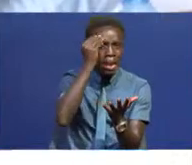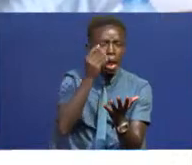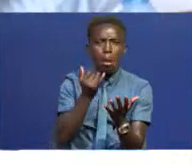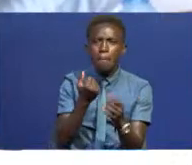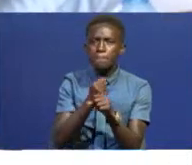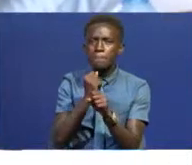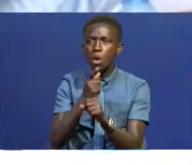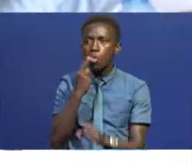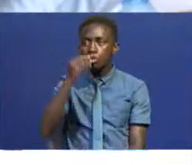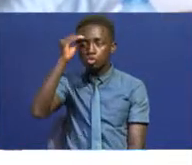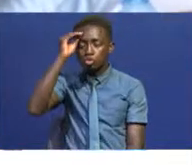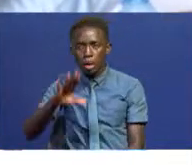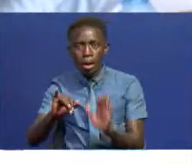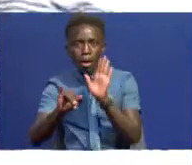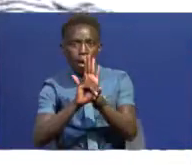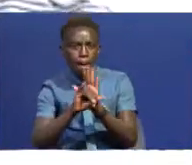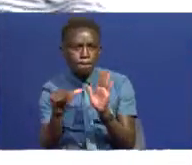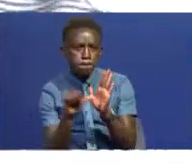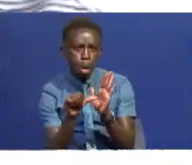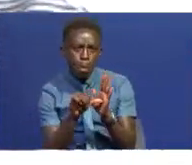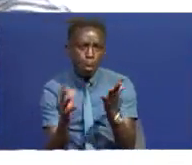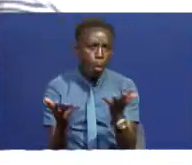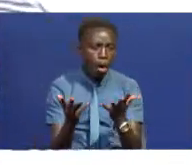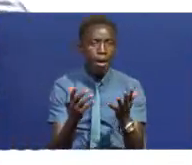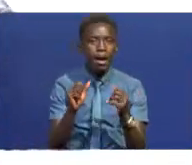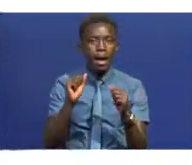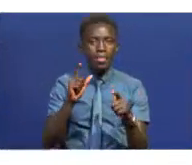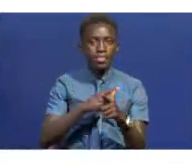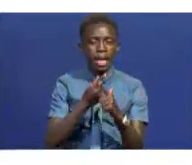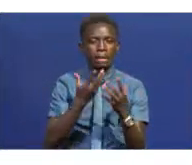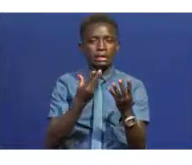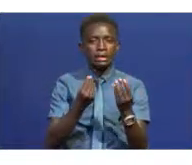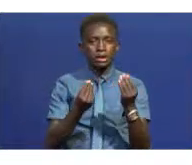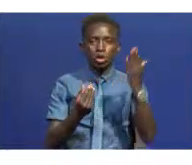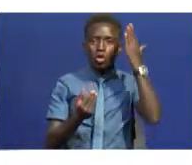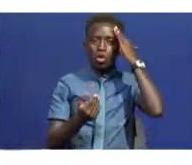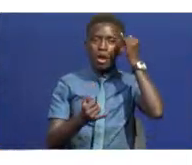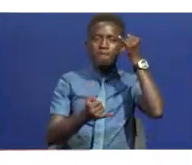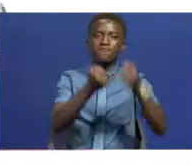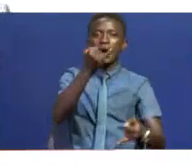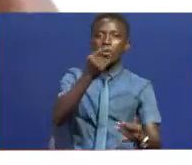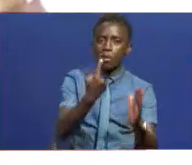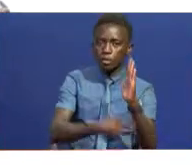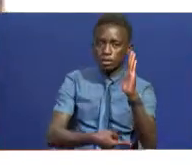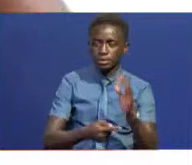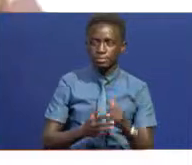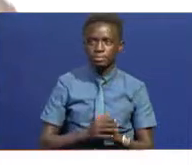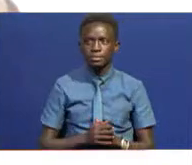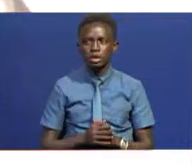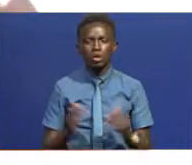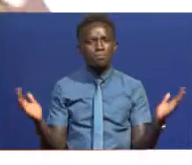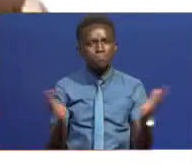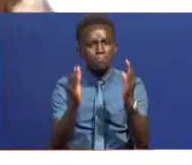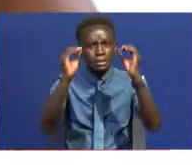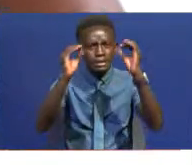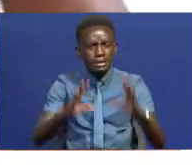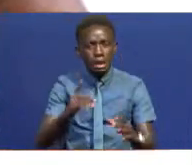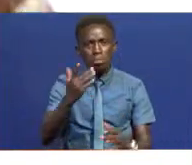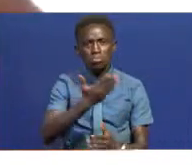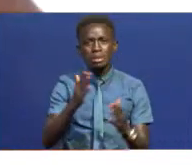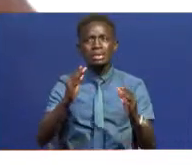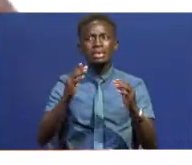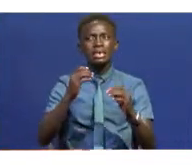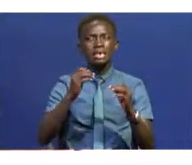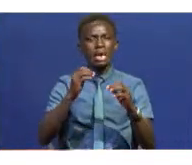problems and draw conclusions. Therefore, we are encouraging teachers so that for them to get the good practices getting into